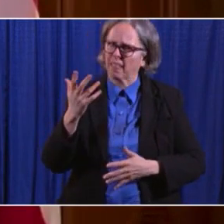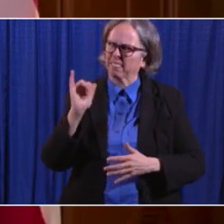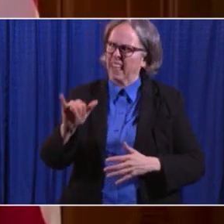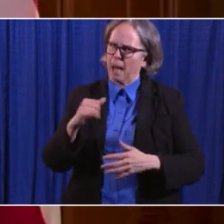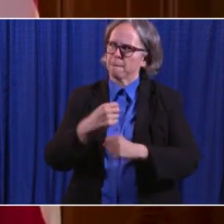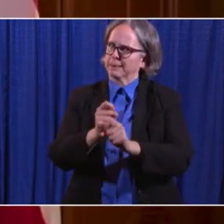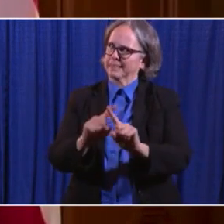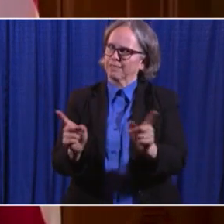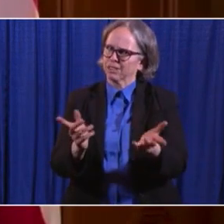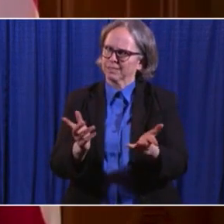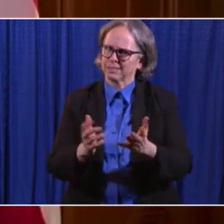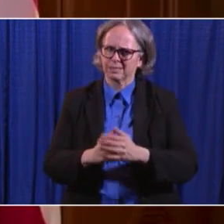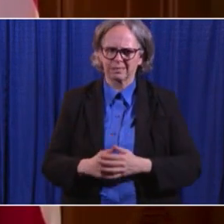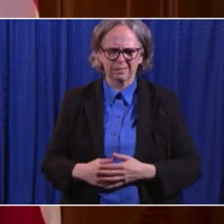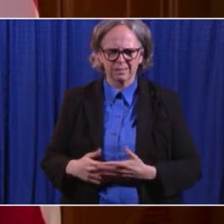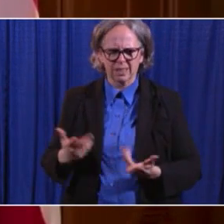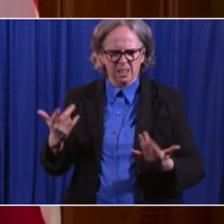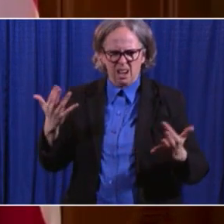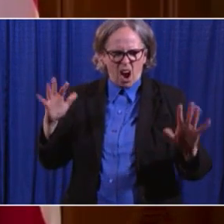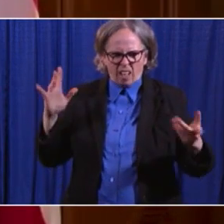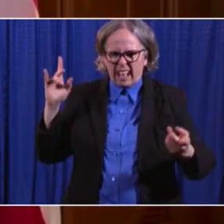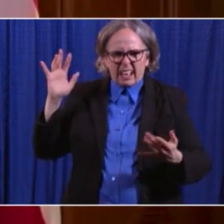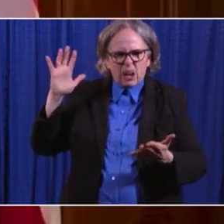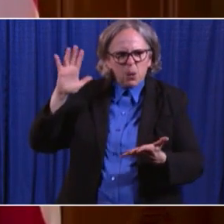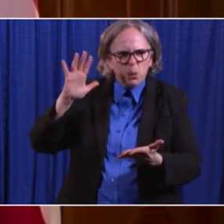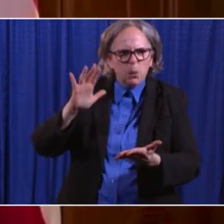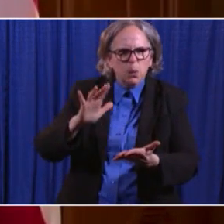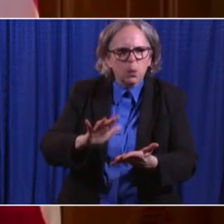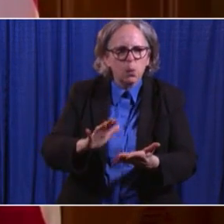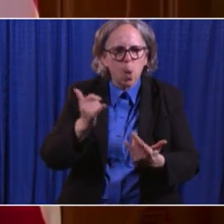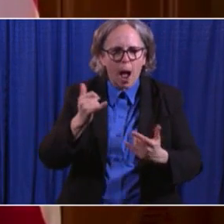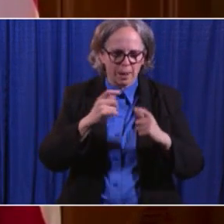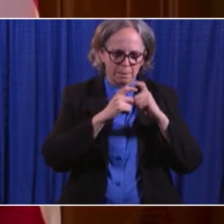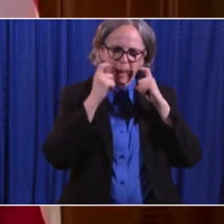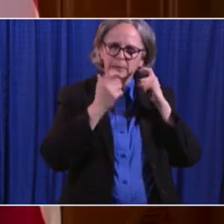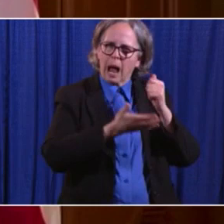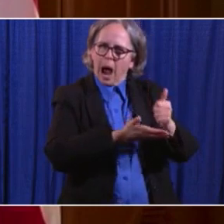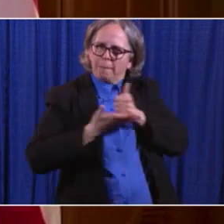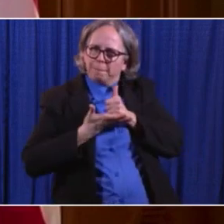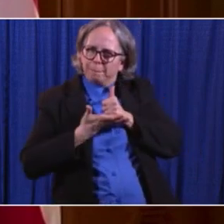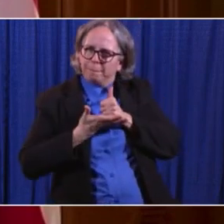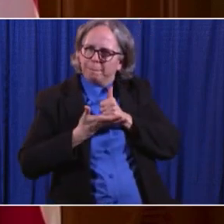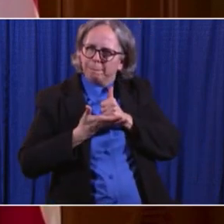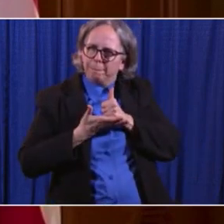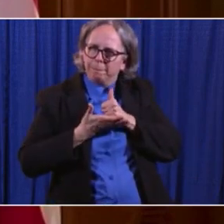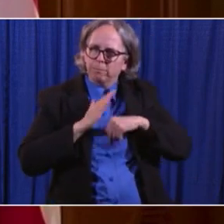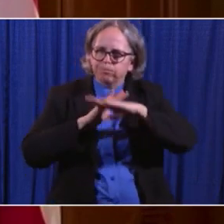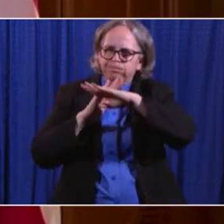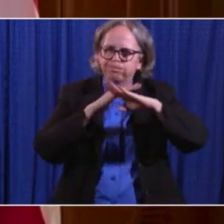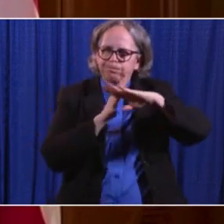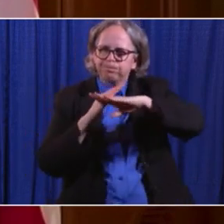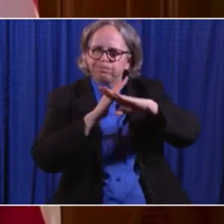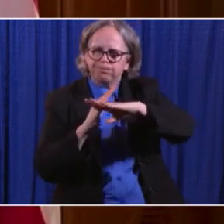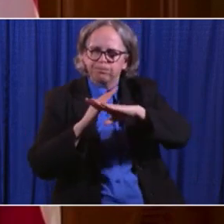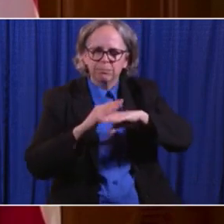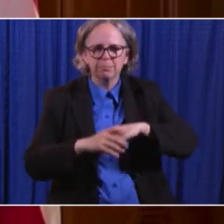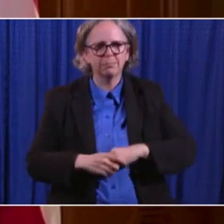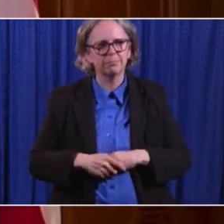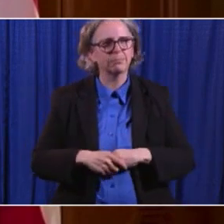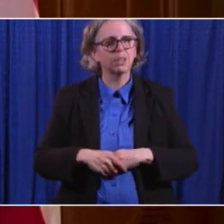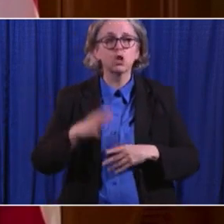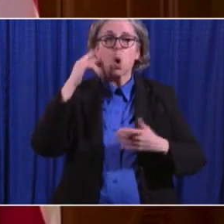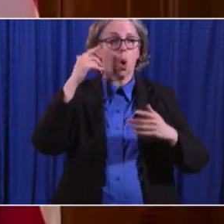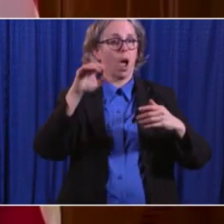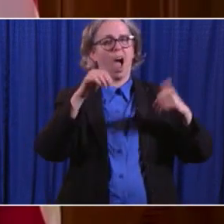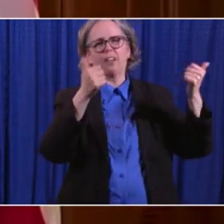huge difference. It's hard to calculate and compare us to other situations, but I truly believe